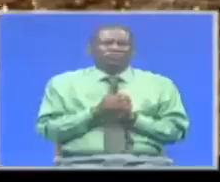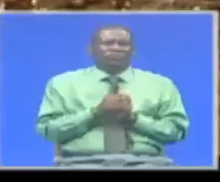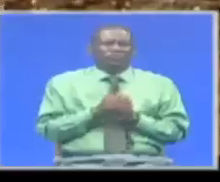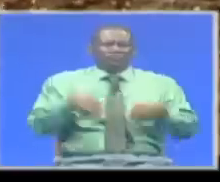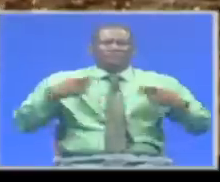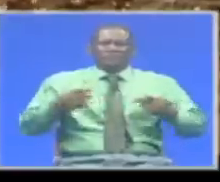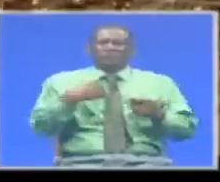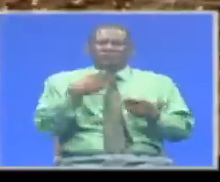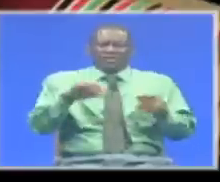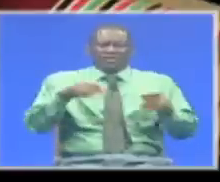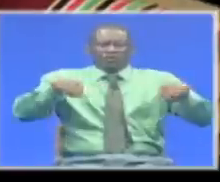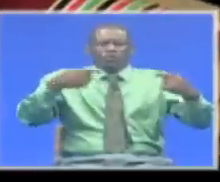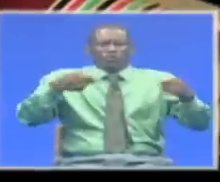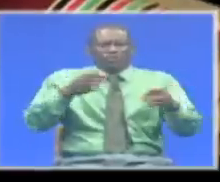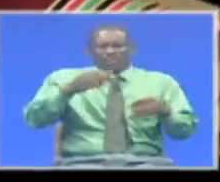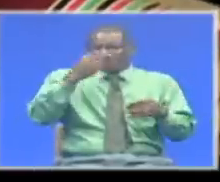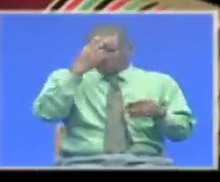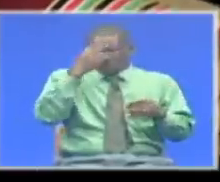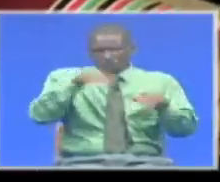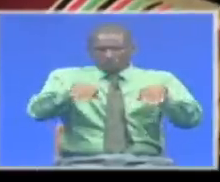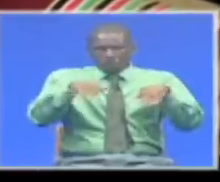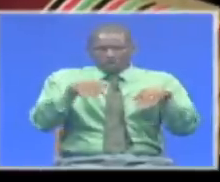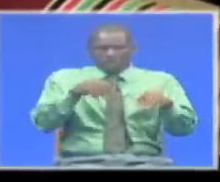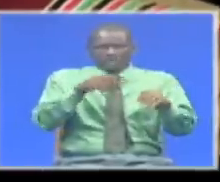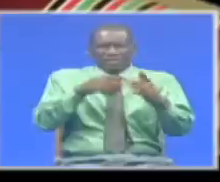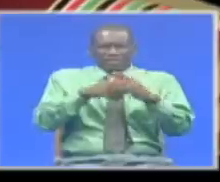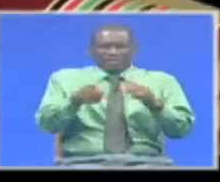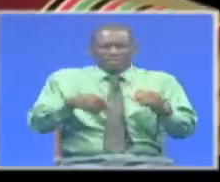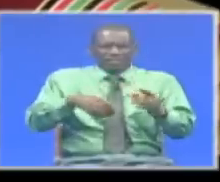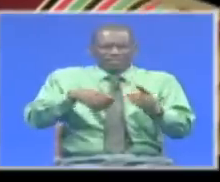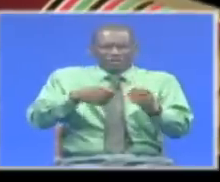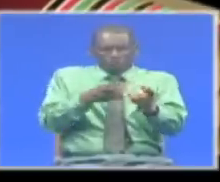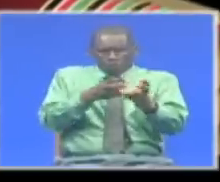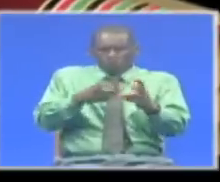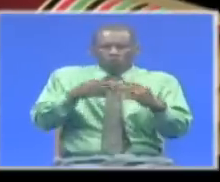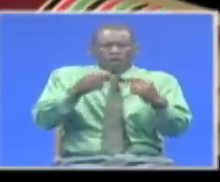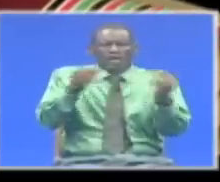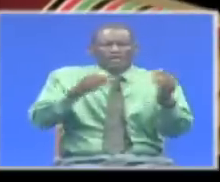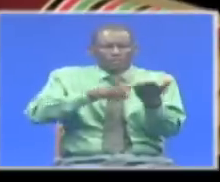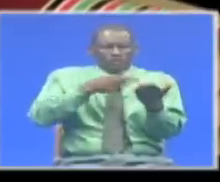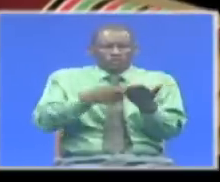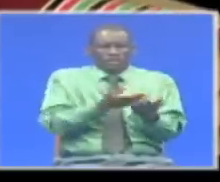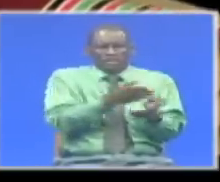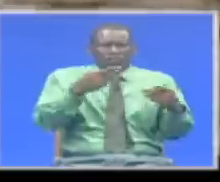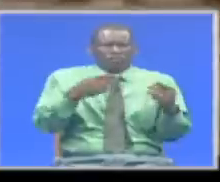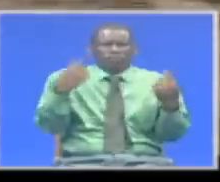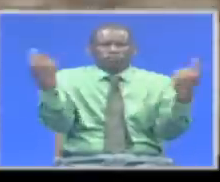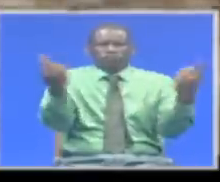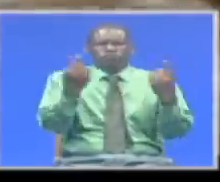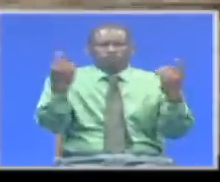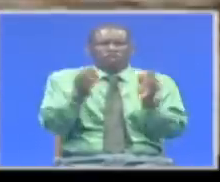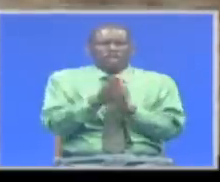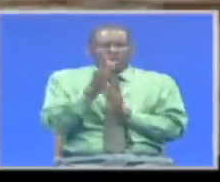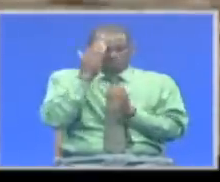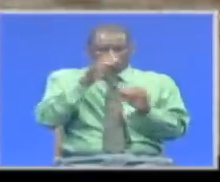People are saying there's the clashes now in Narok. You wait until they start now fighting properly over resources. Because they will. These people are herders, and none of the